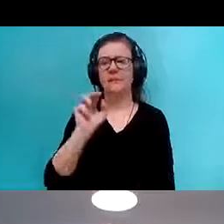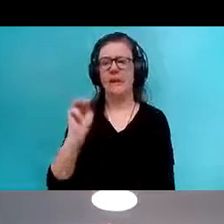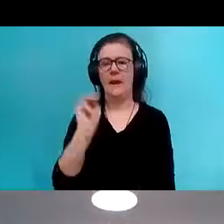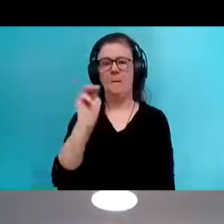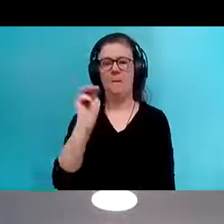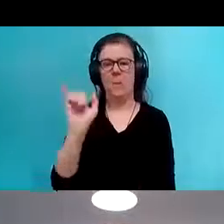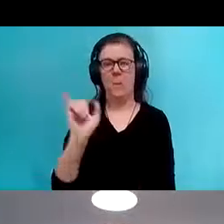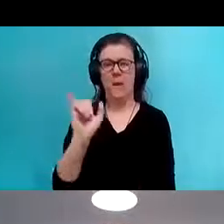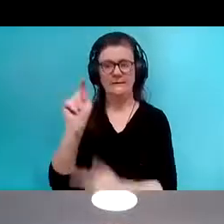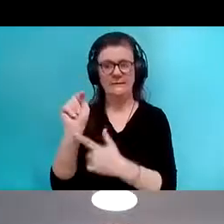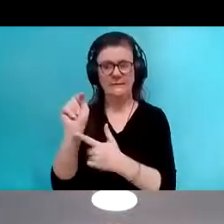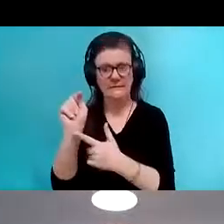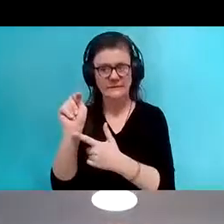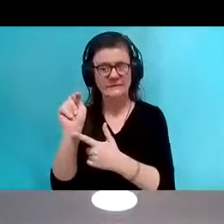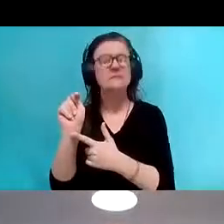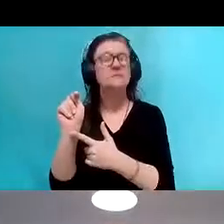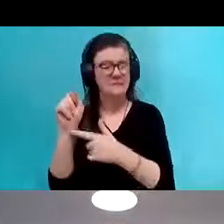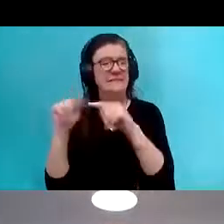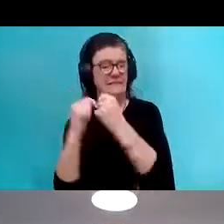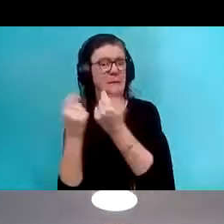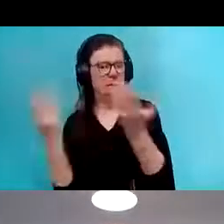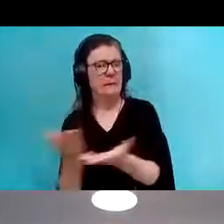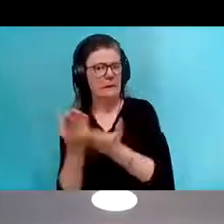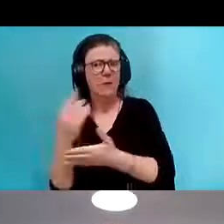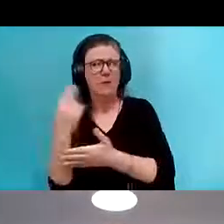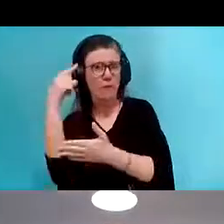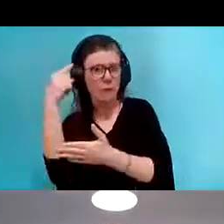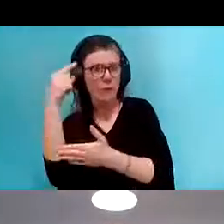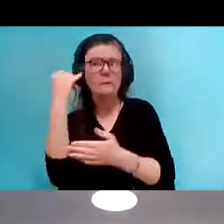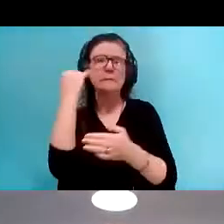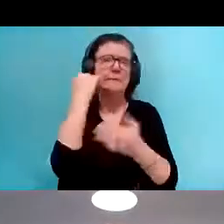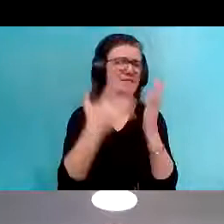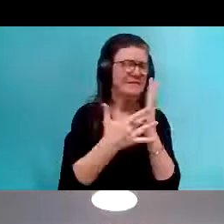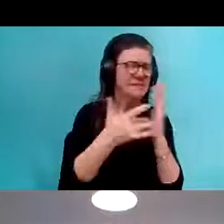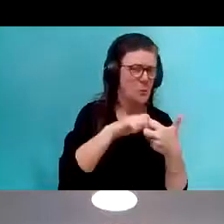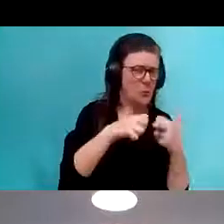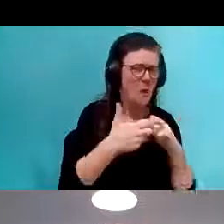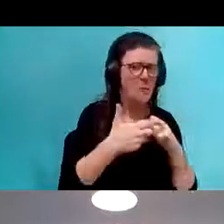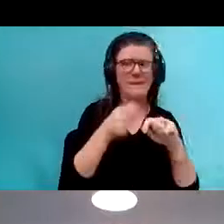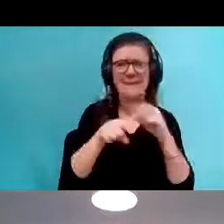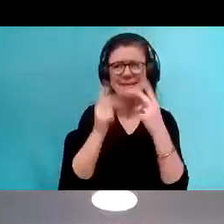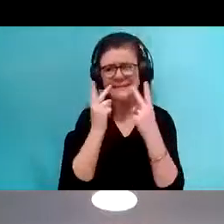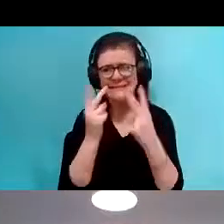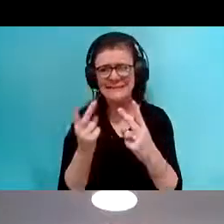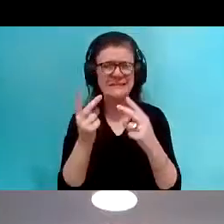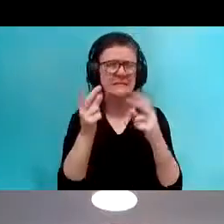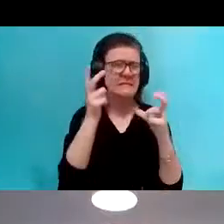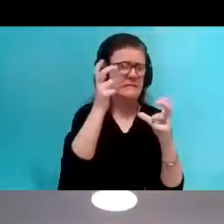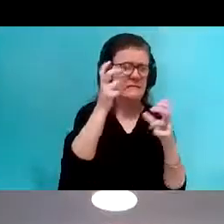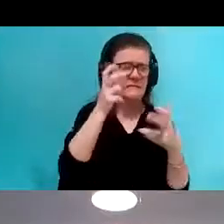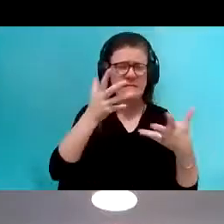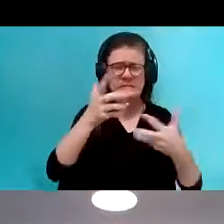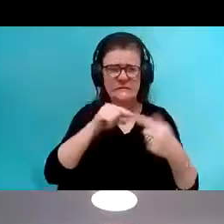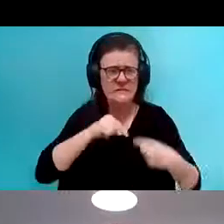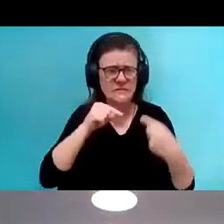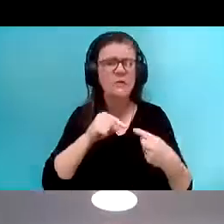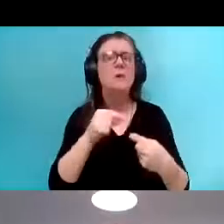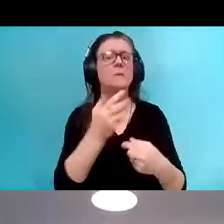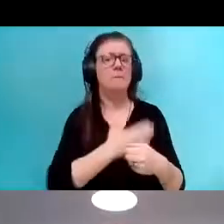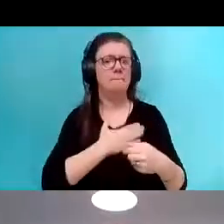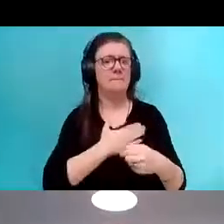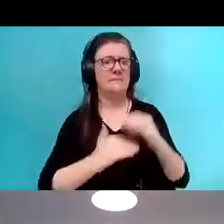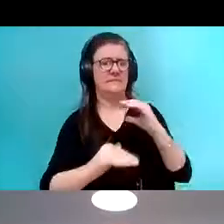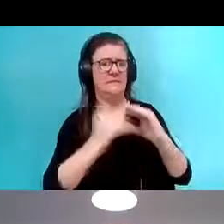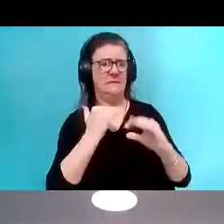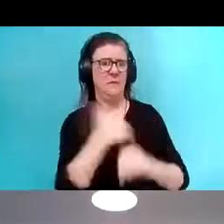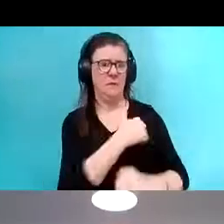help you with any technical difficulties. Please use the Zoom chat facility to ask any technical questions or email the team at